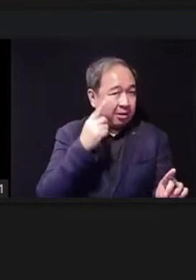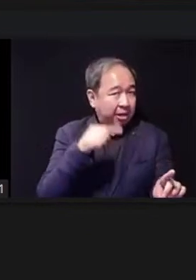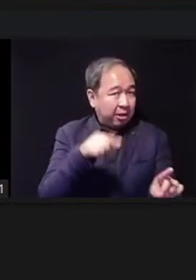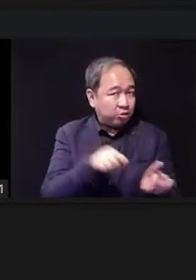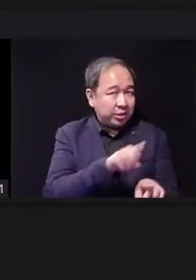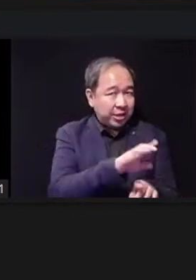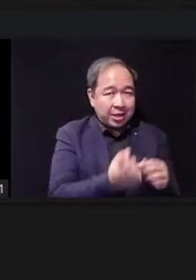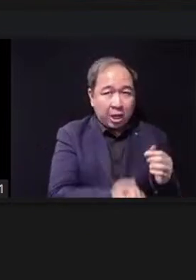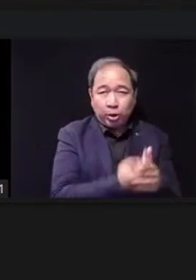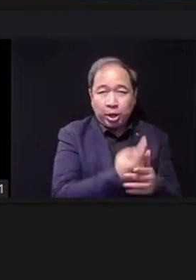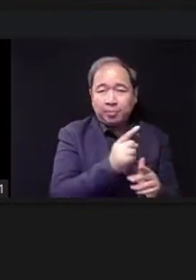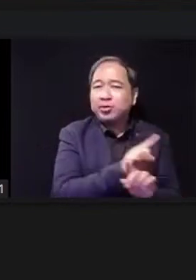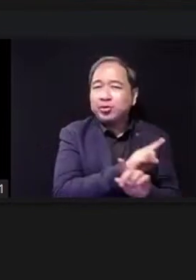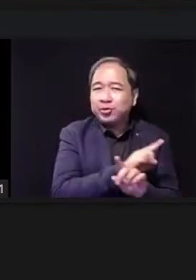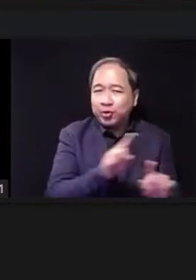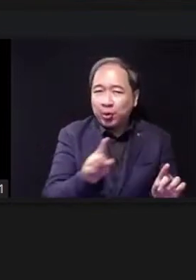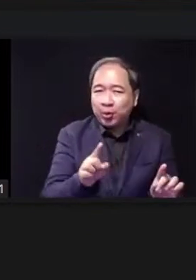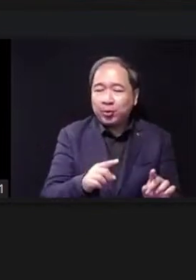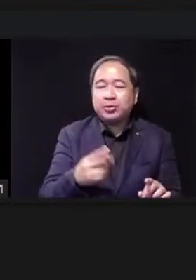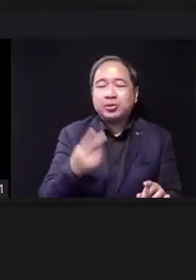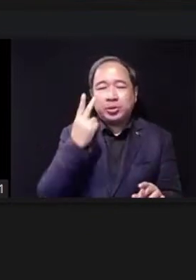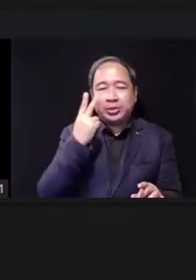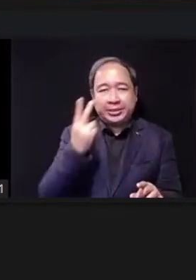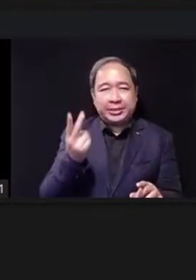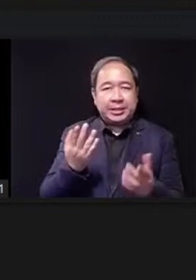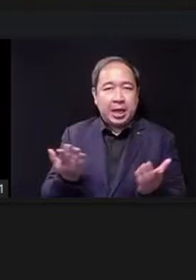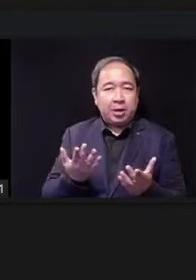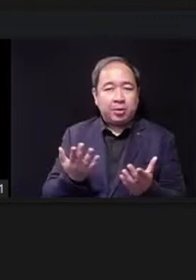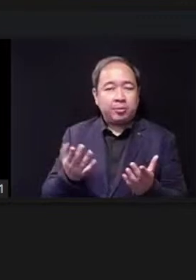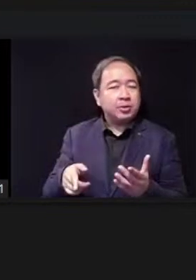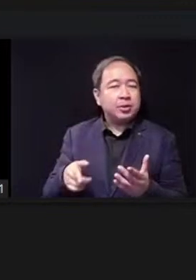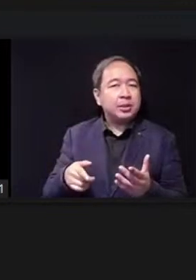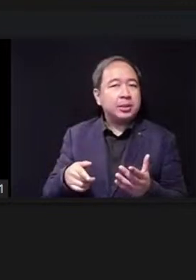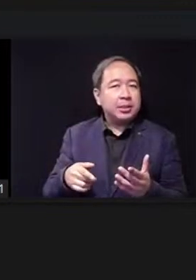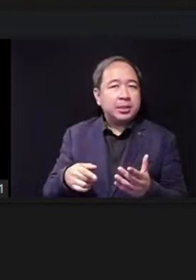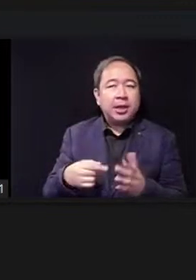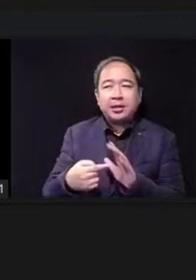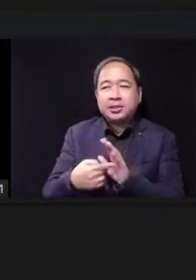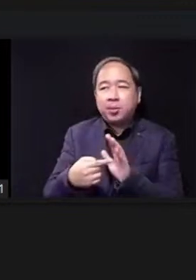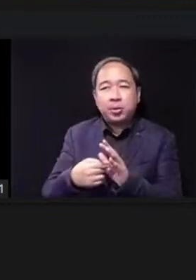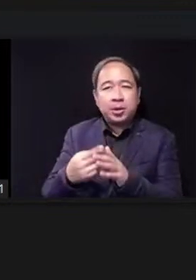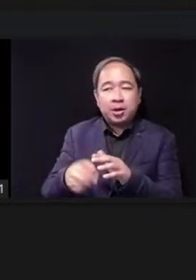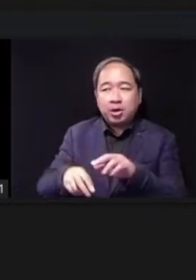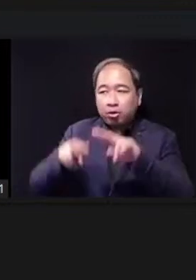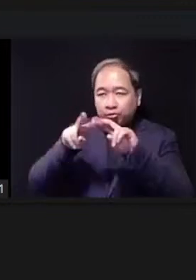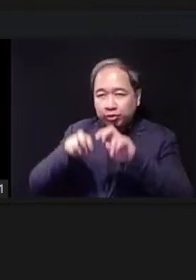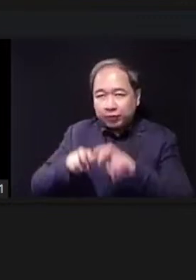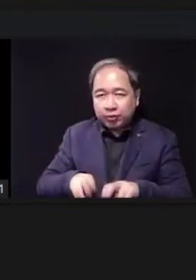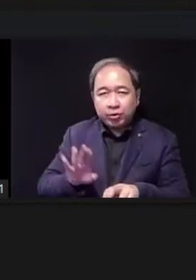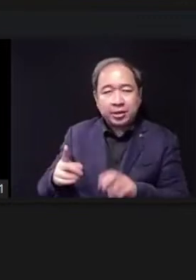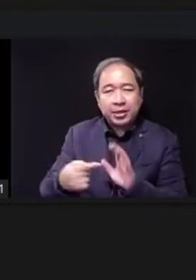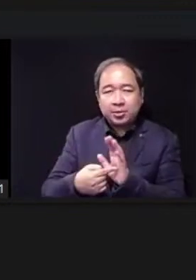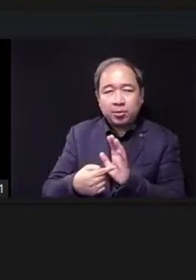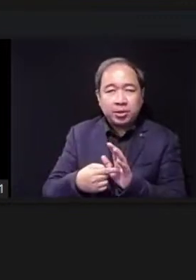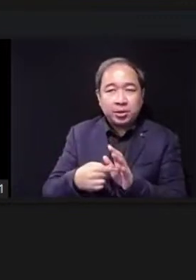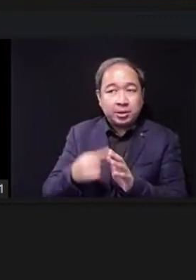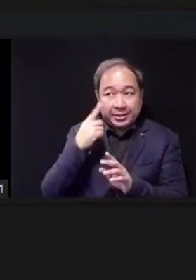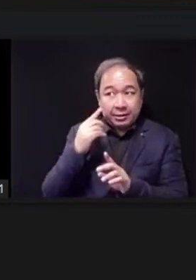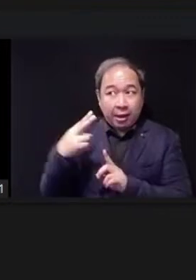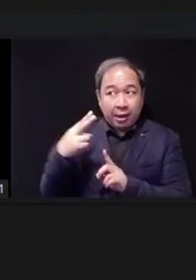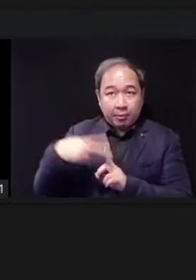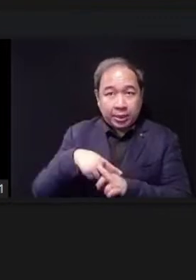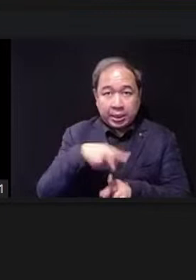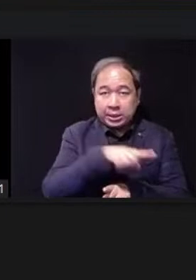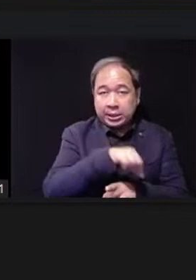Iran, indeed, the ECLAC outcome reviews, as the example that he gave, would not be applicable to the delegation